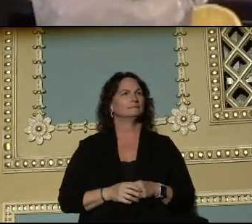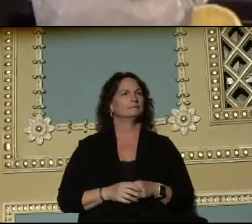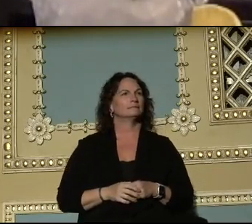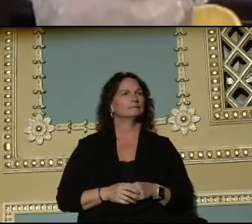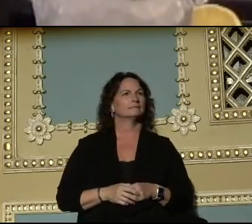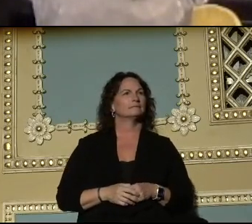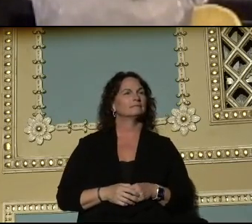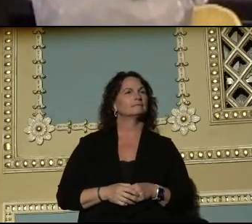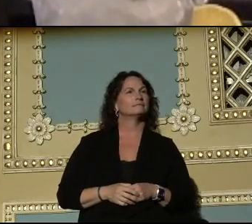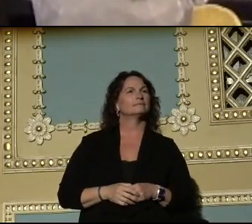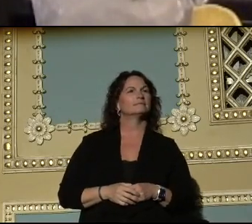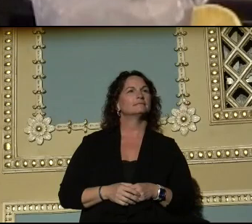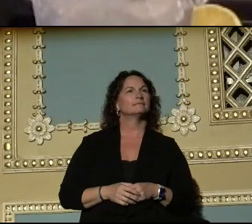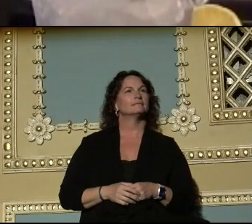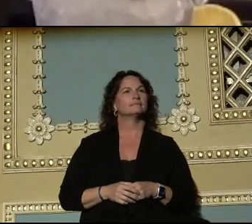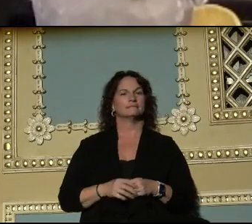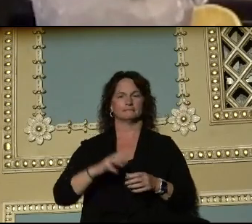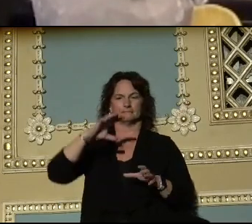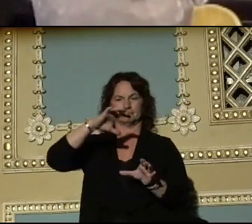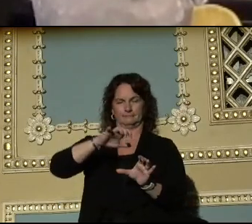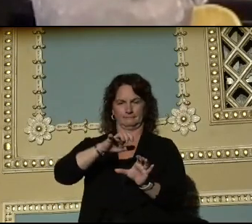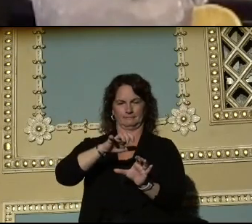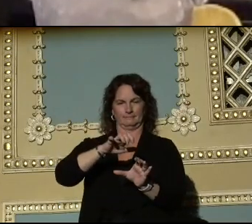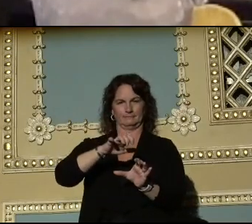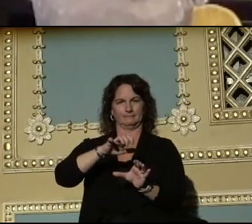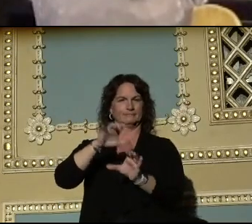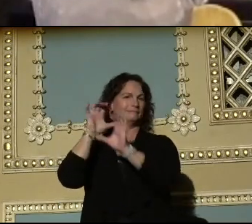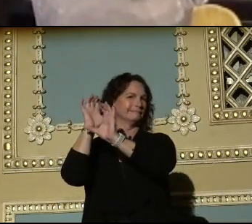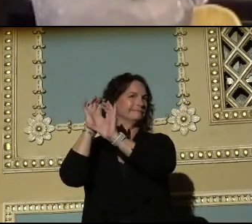Put the top on and give it a good shake.